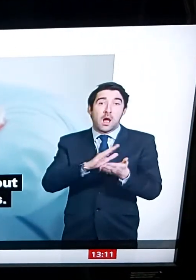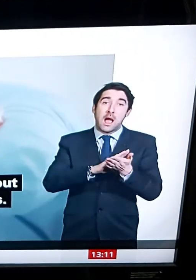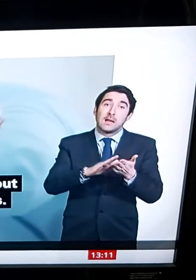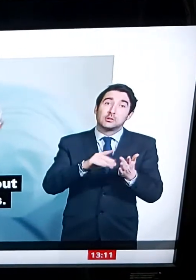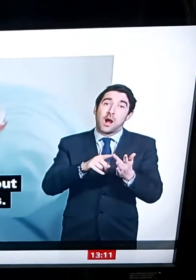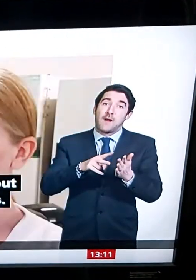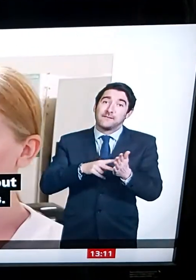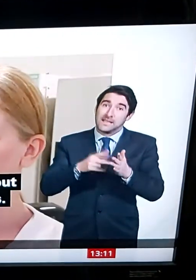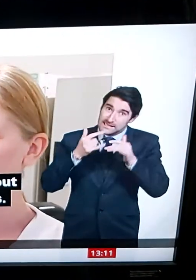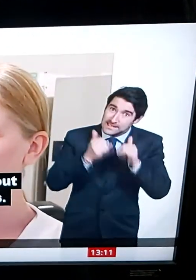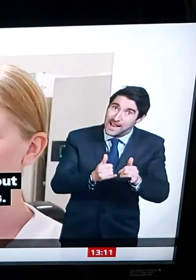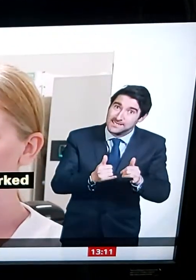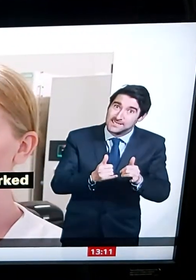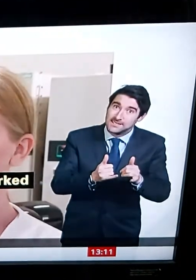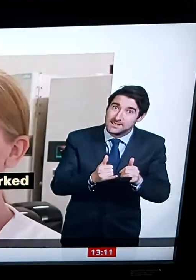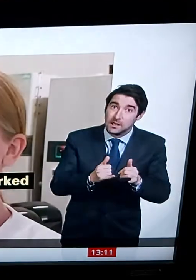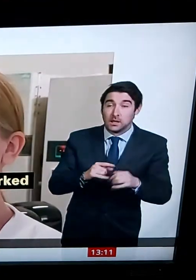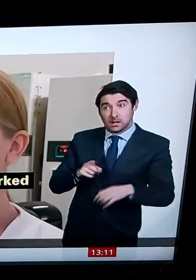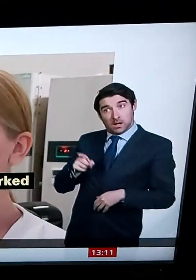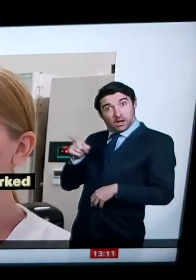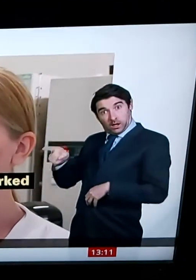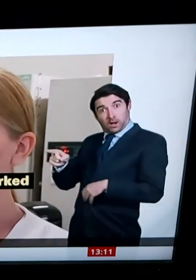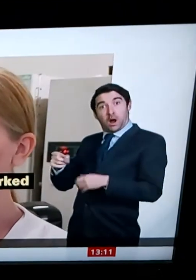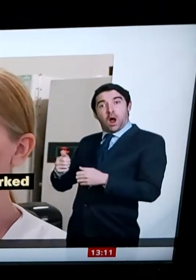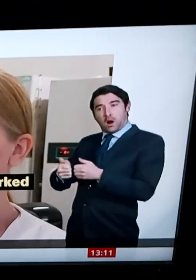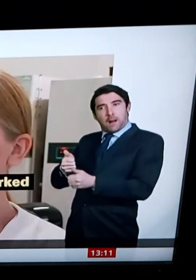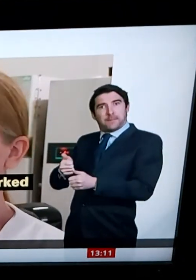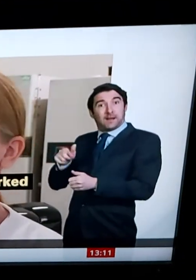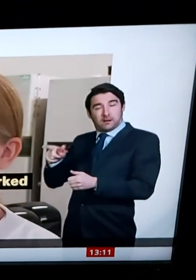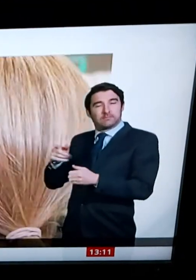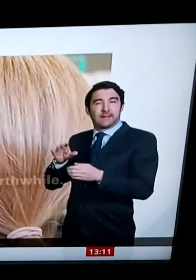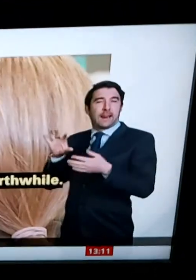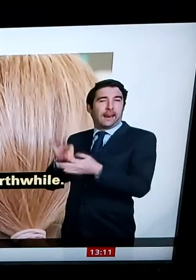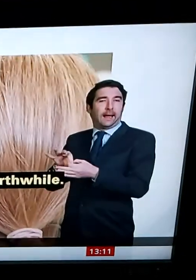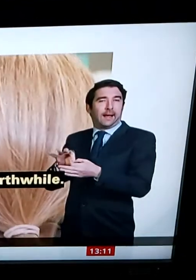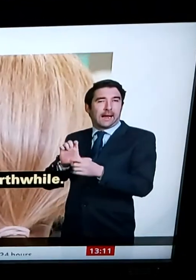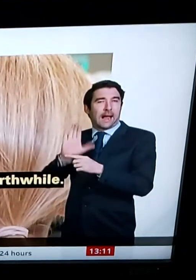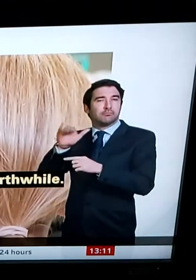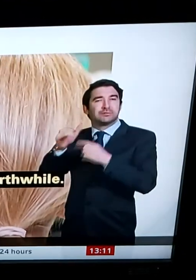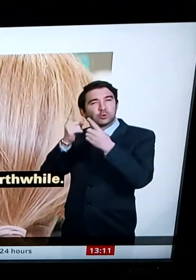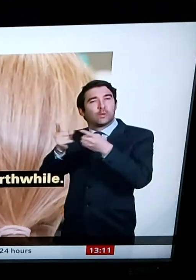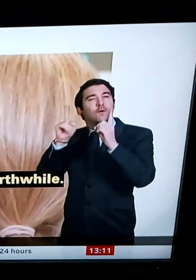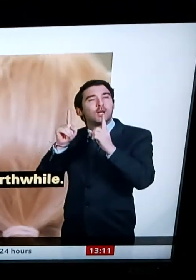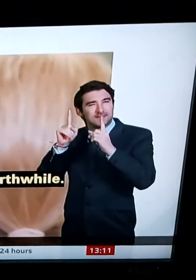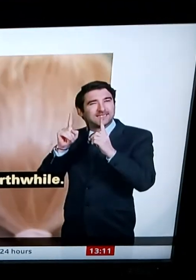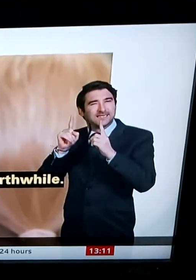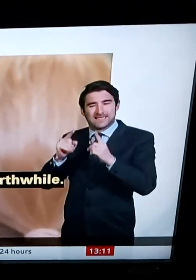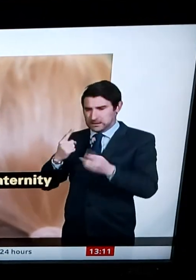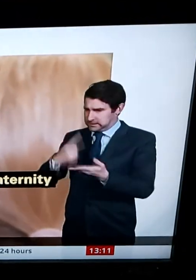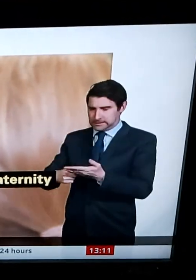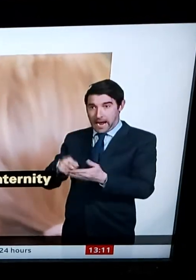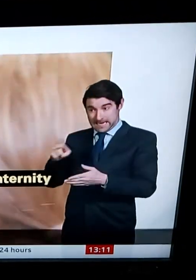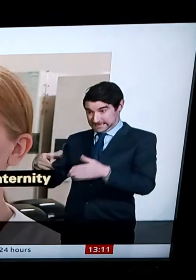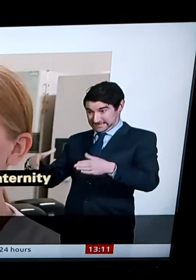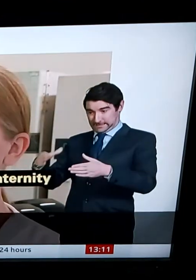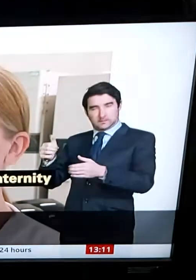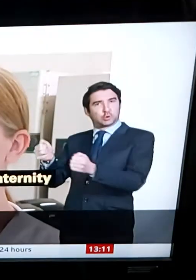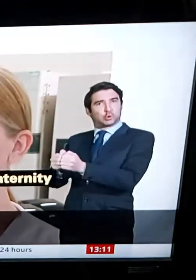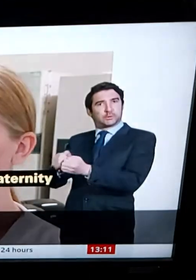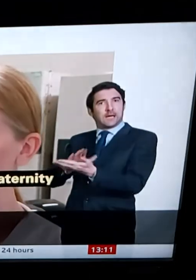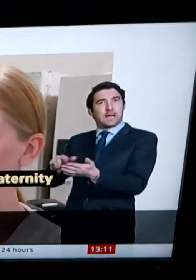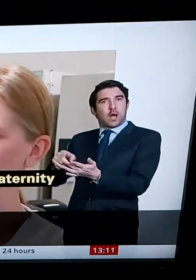first time we've worked in such a crisis situation, but it does make it feel worthwhile. Me personally, I was on maternity leave when I got the call that we were